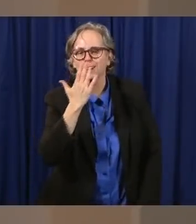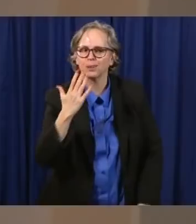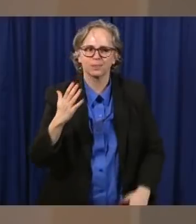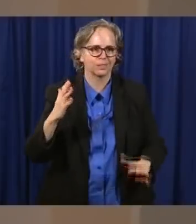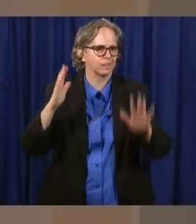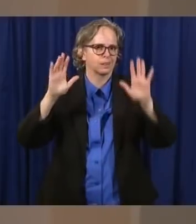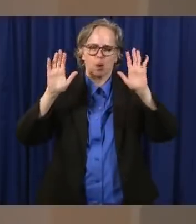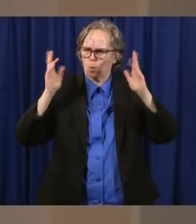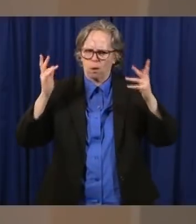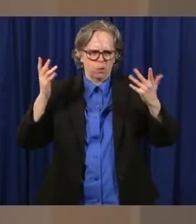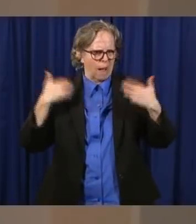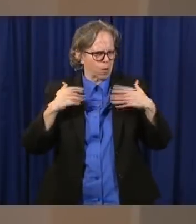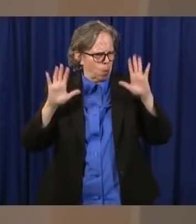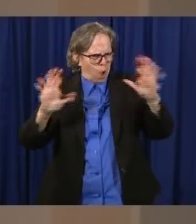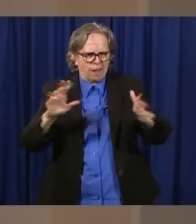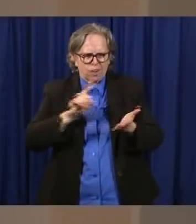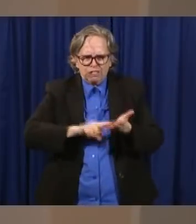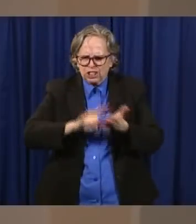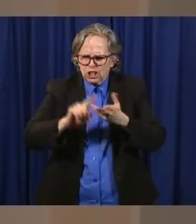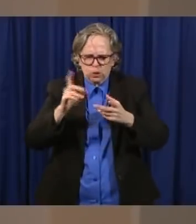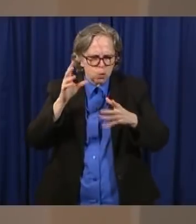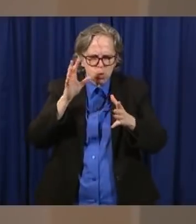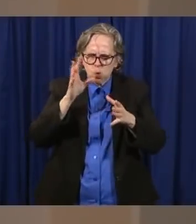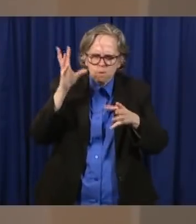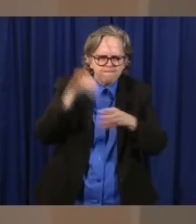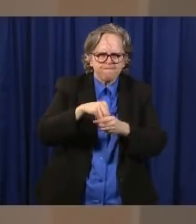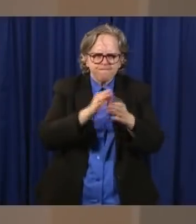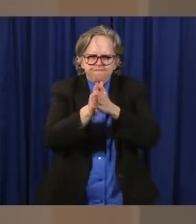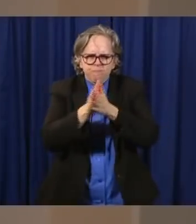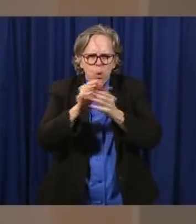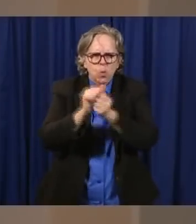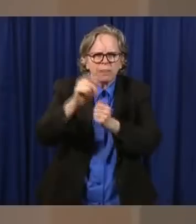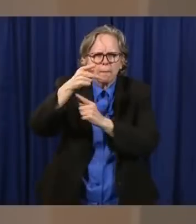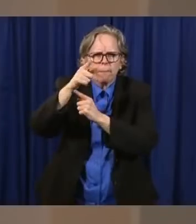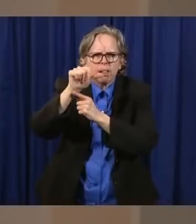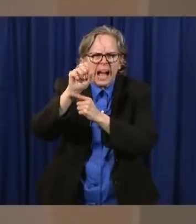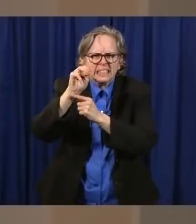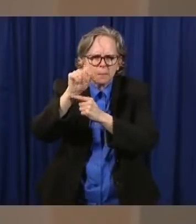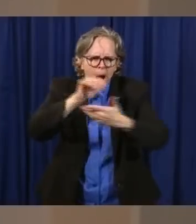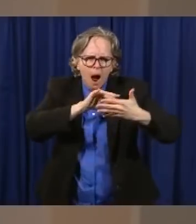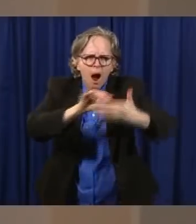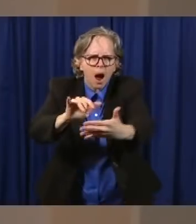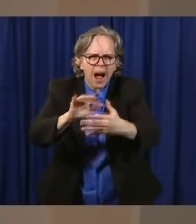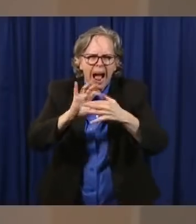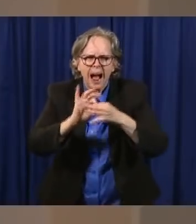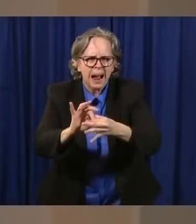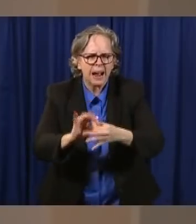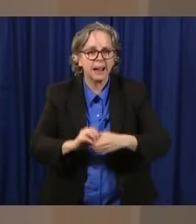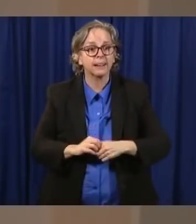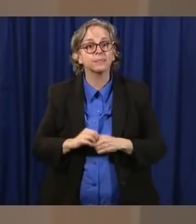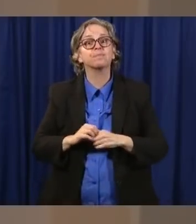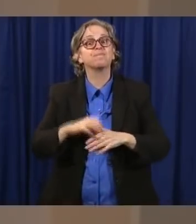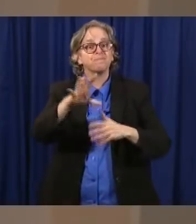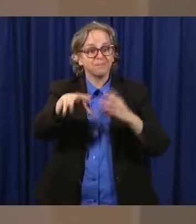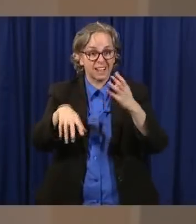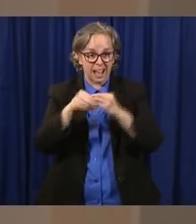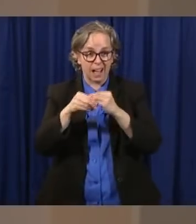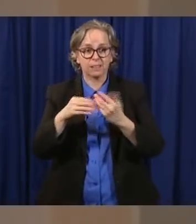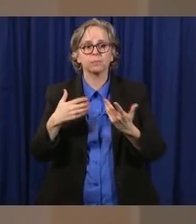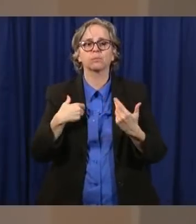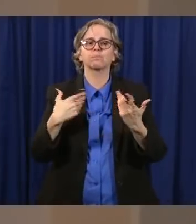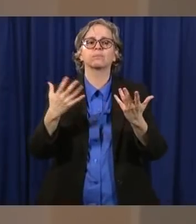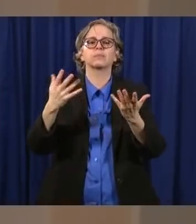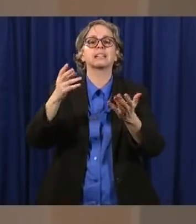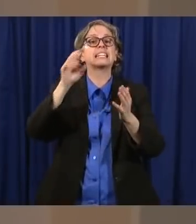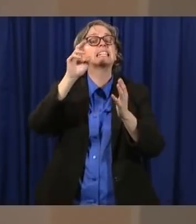this endeavor. Also, spoke with or interacted with Secretary of State Frank LaRose and Democratic